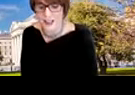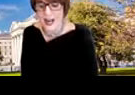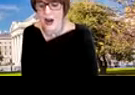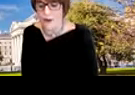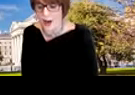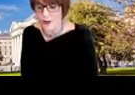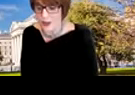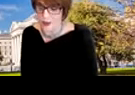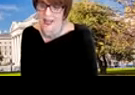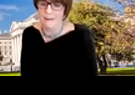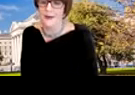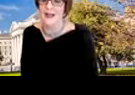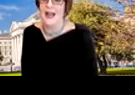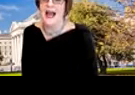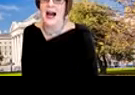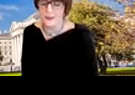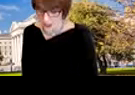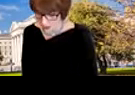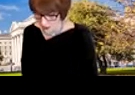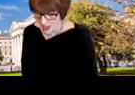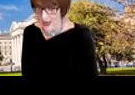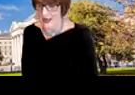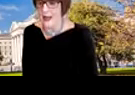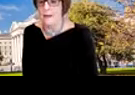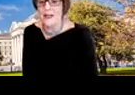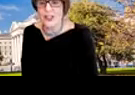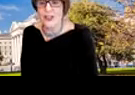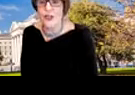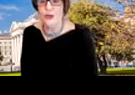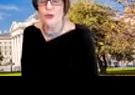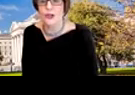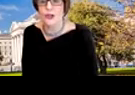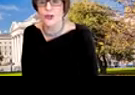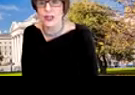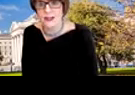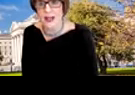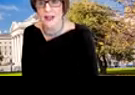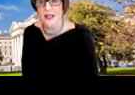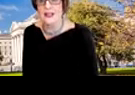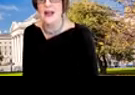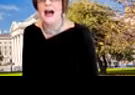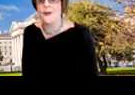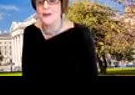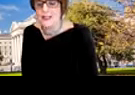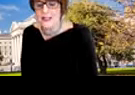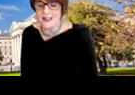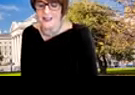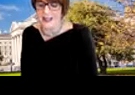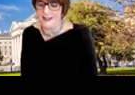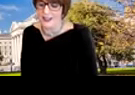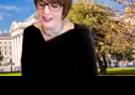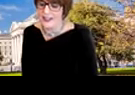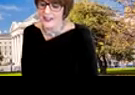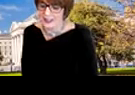had around what was happening and their ability to take that in, and the resilience,